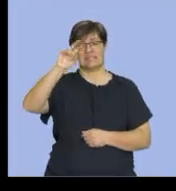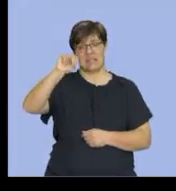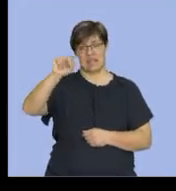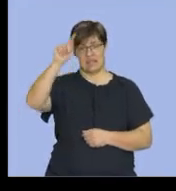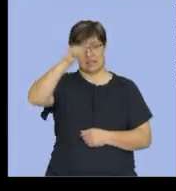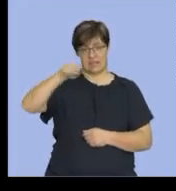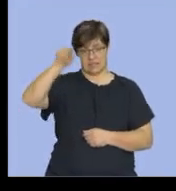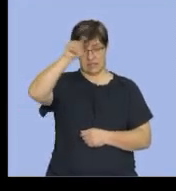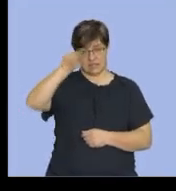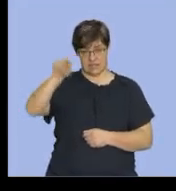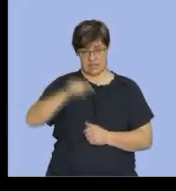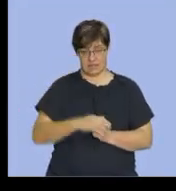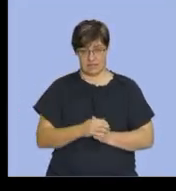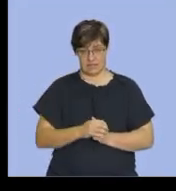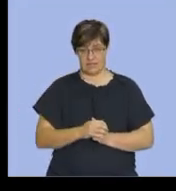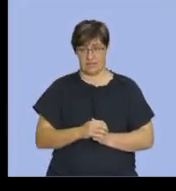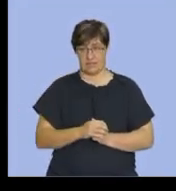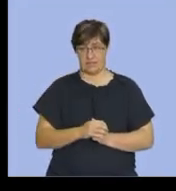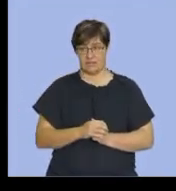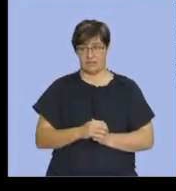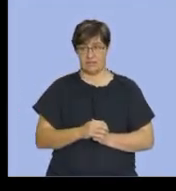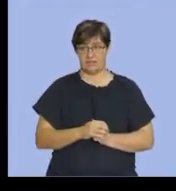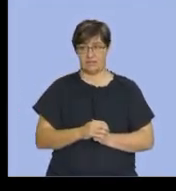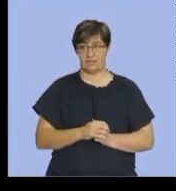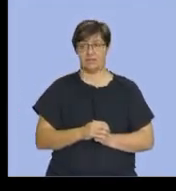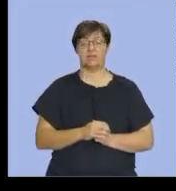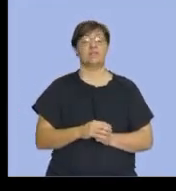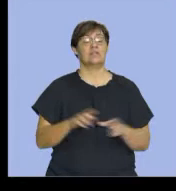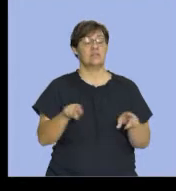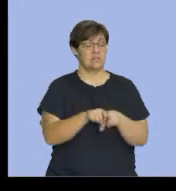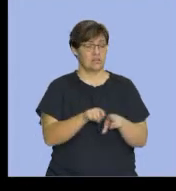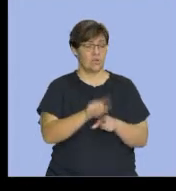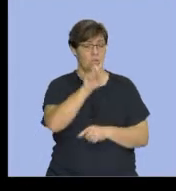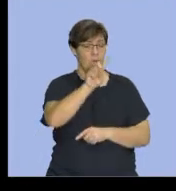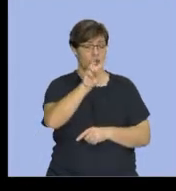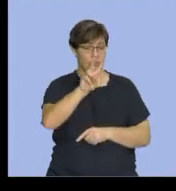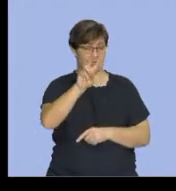theta. So now we're going to do 120.